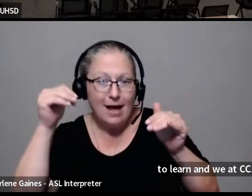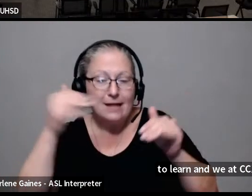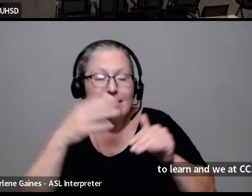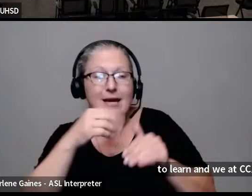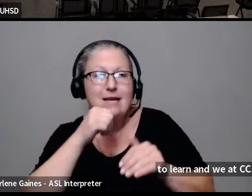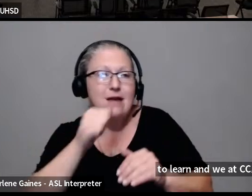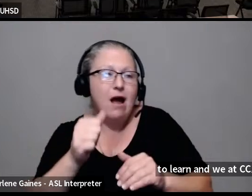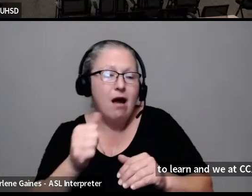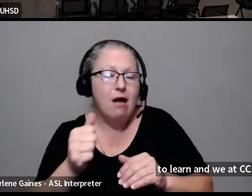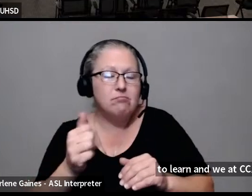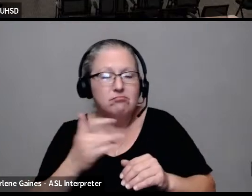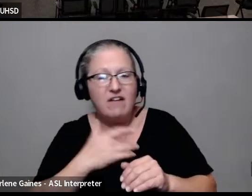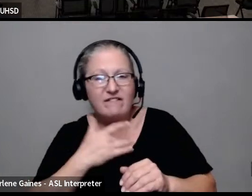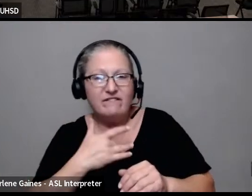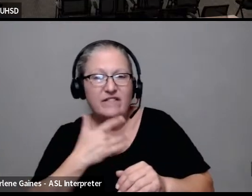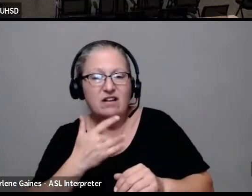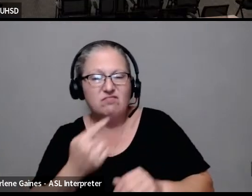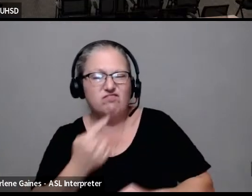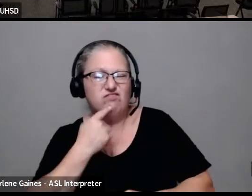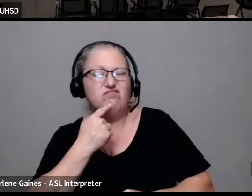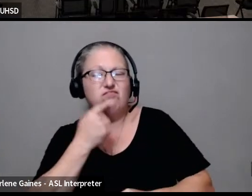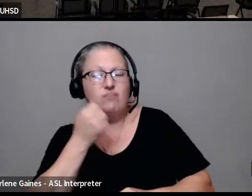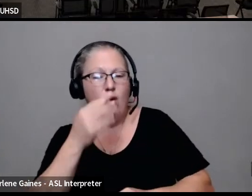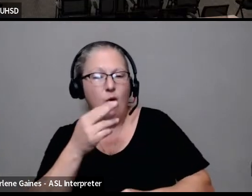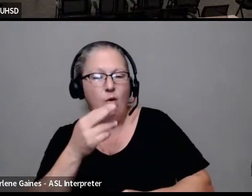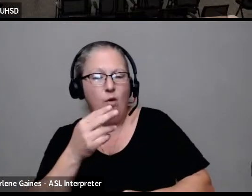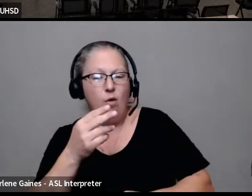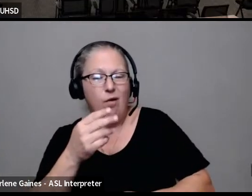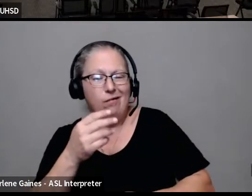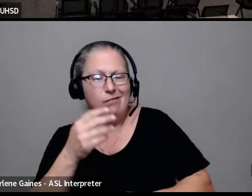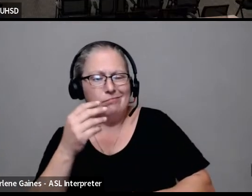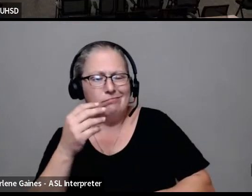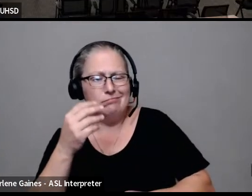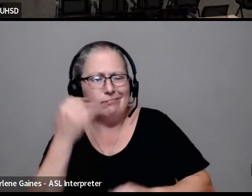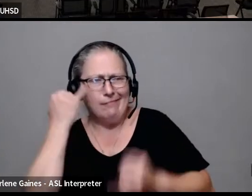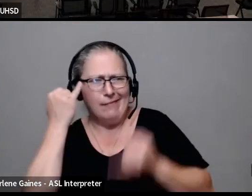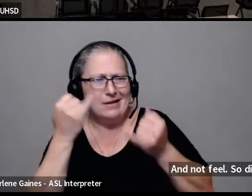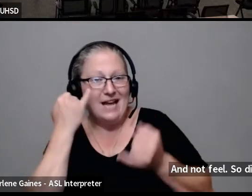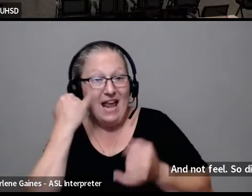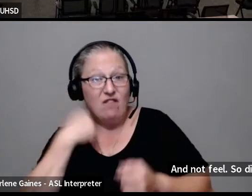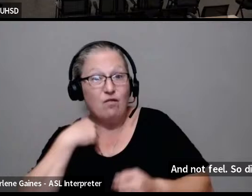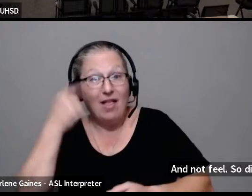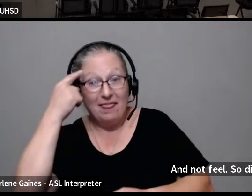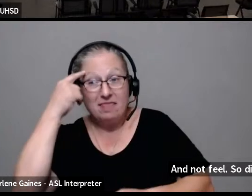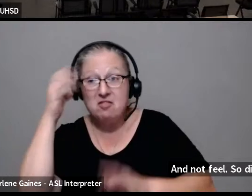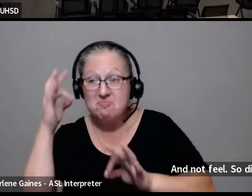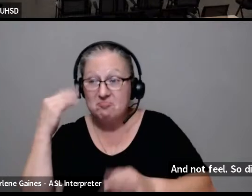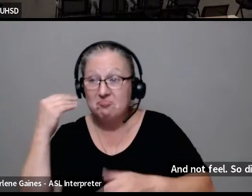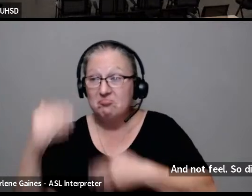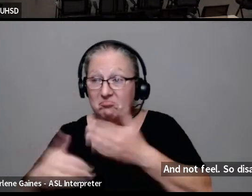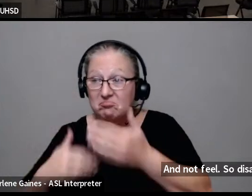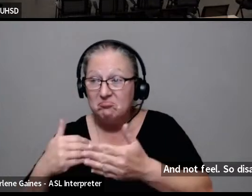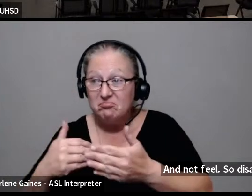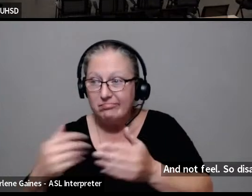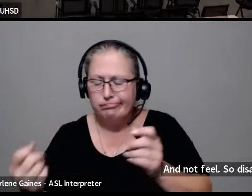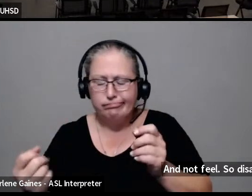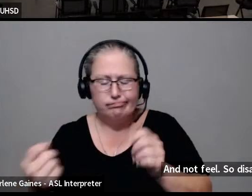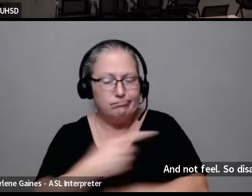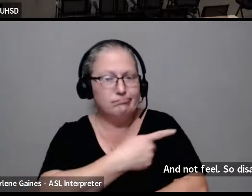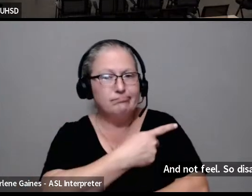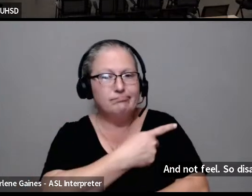not feel so disappointed or disillusioned when we think things are going one way and they completely go